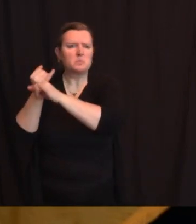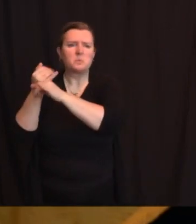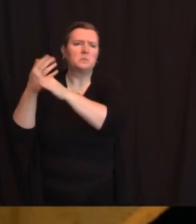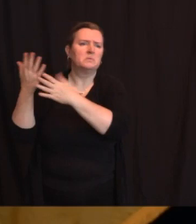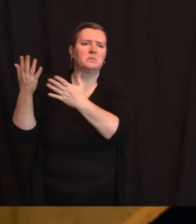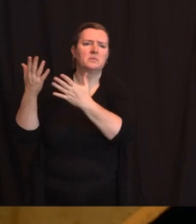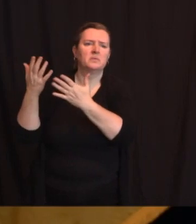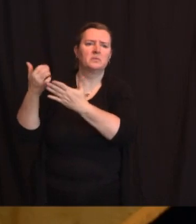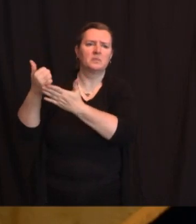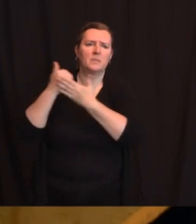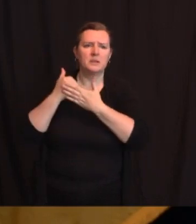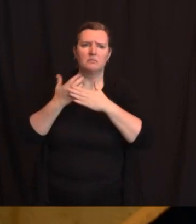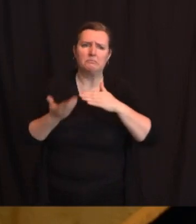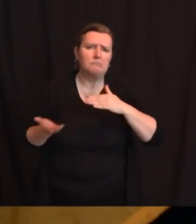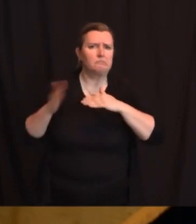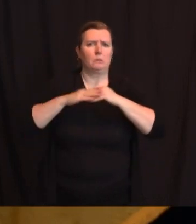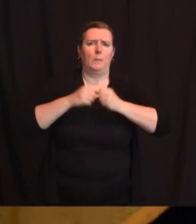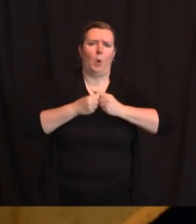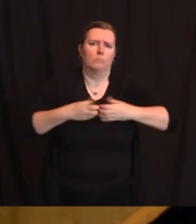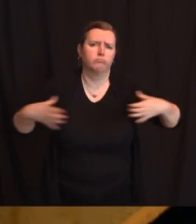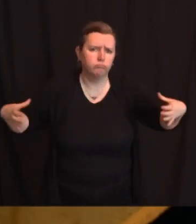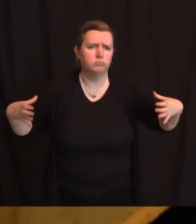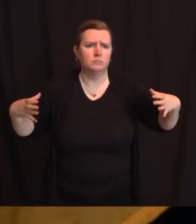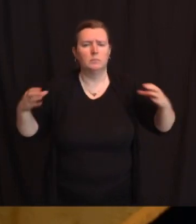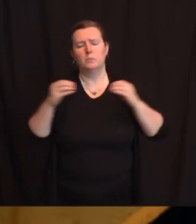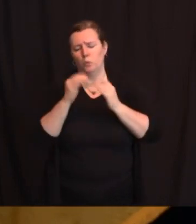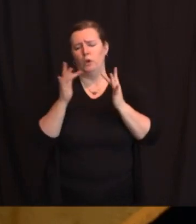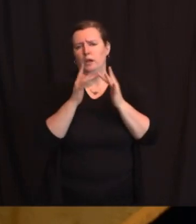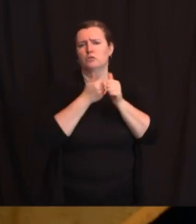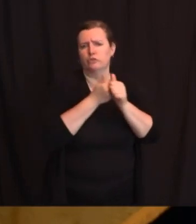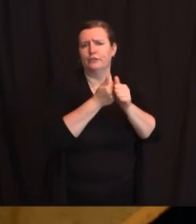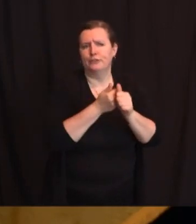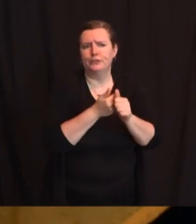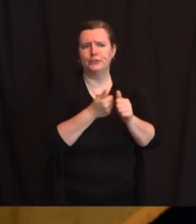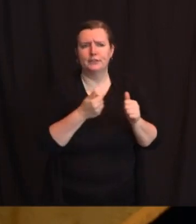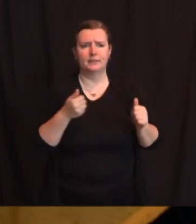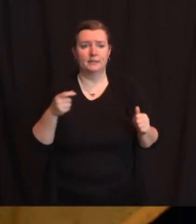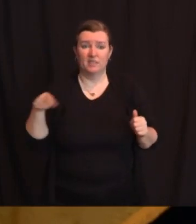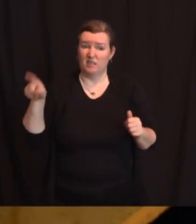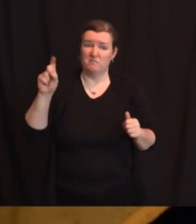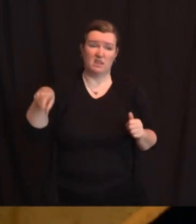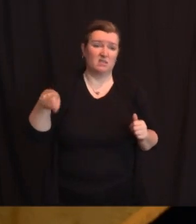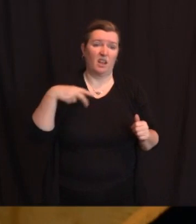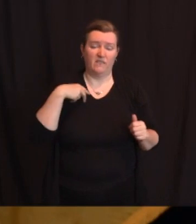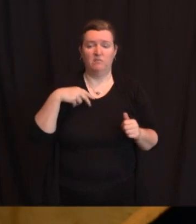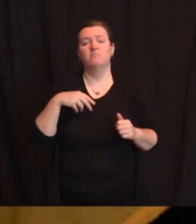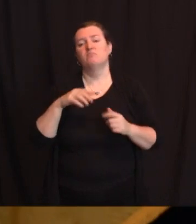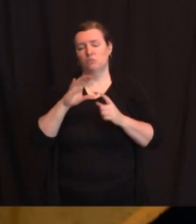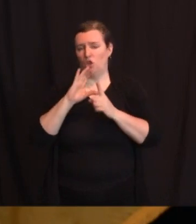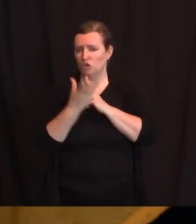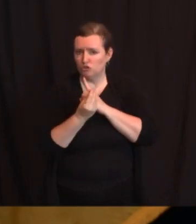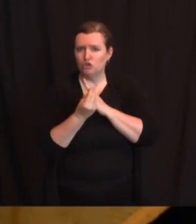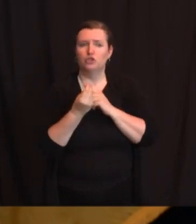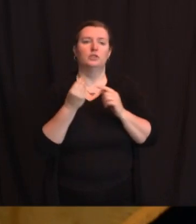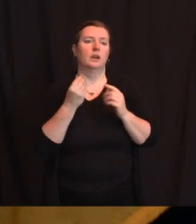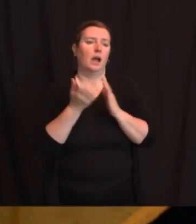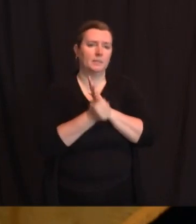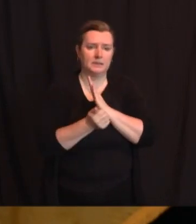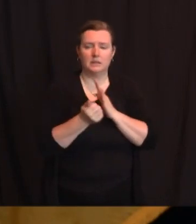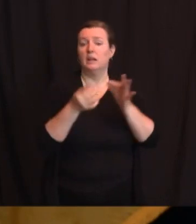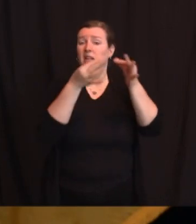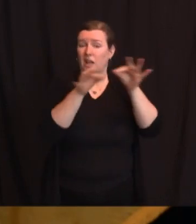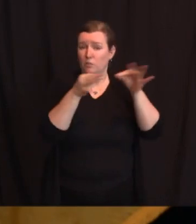goal is to recruit culturally competent and multilingual individuals from communities across the state.